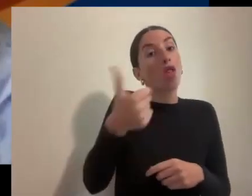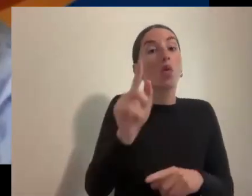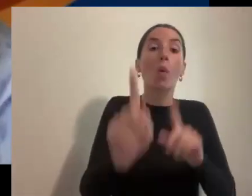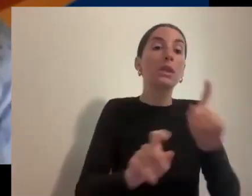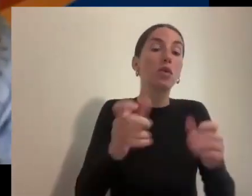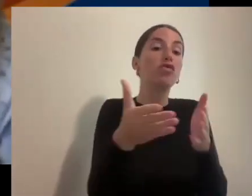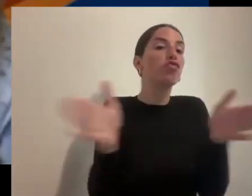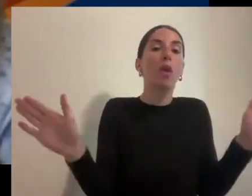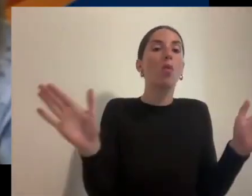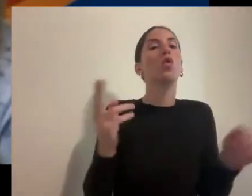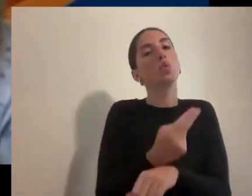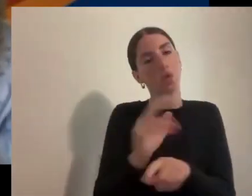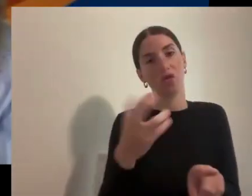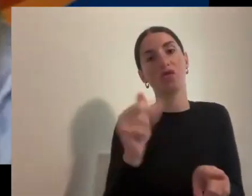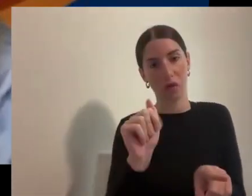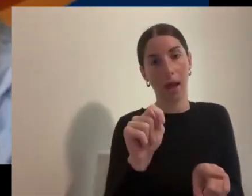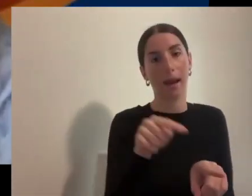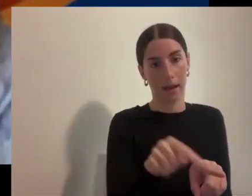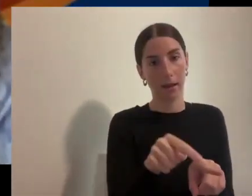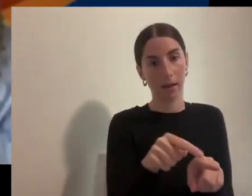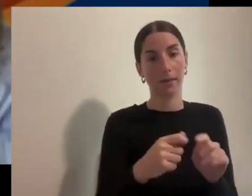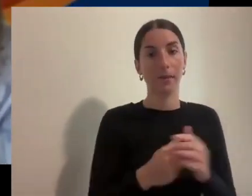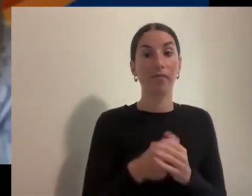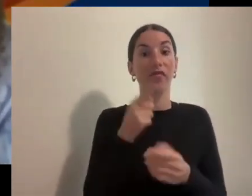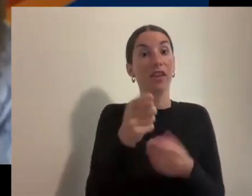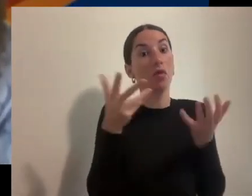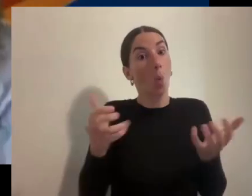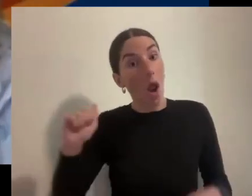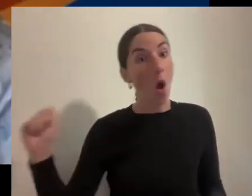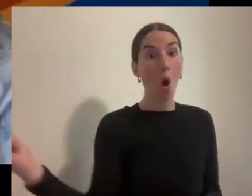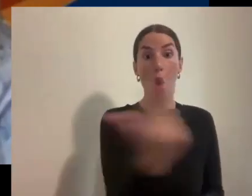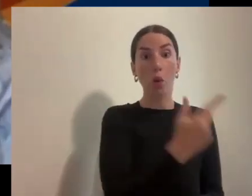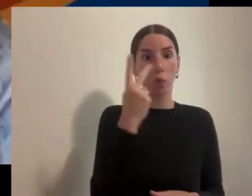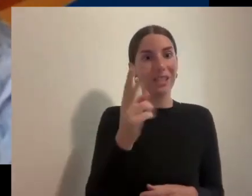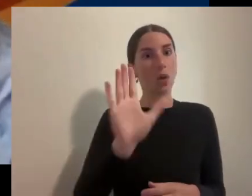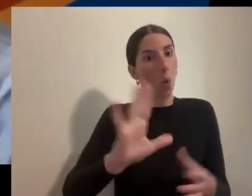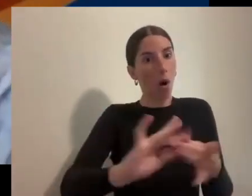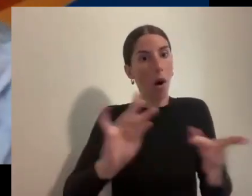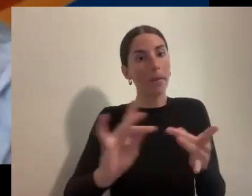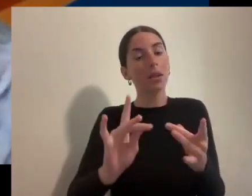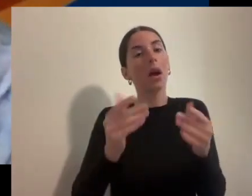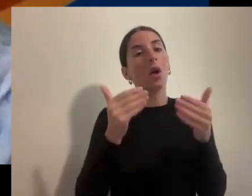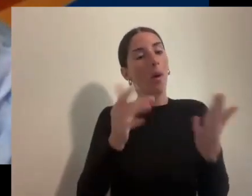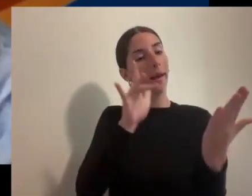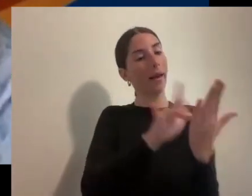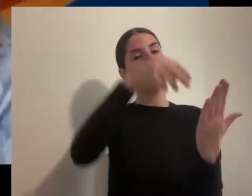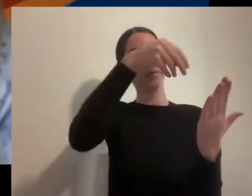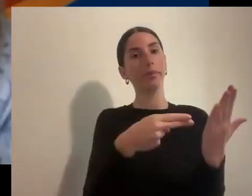feature instead. And if you want everyone to see your comments in the chat, please make sure you set chat to